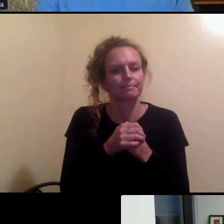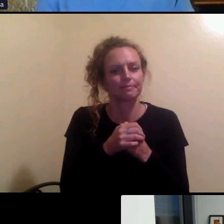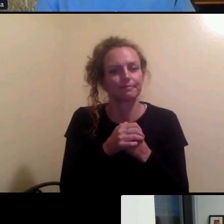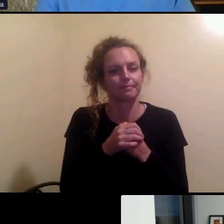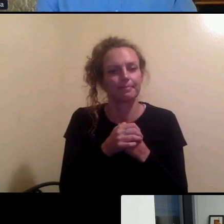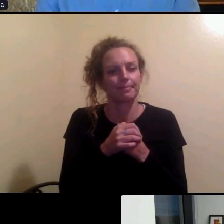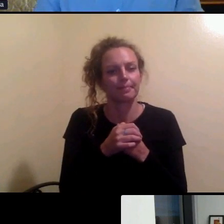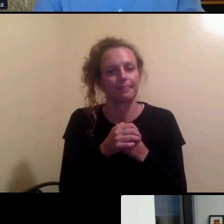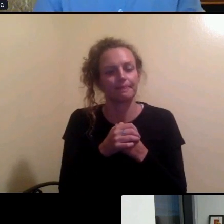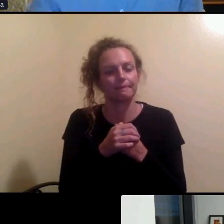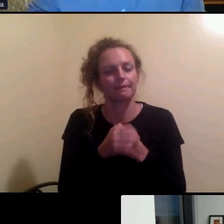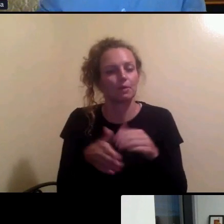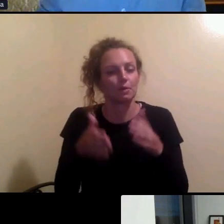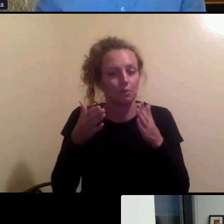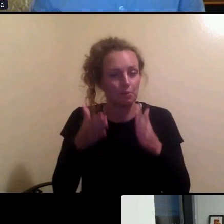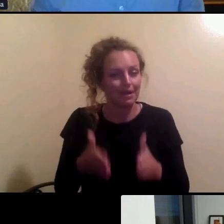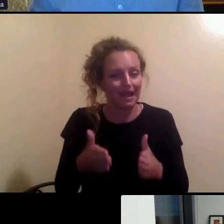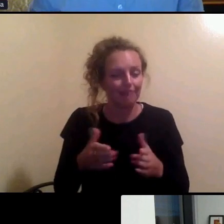to continuously learn